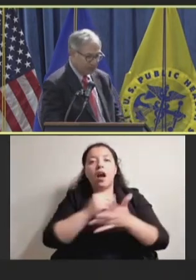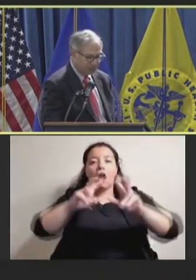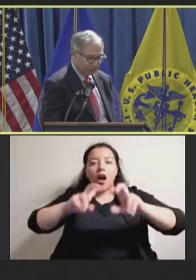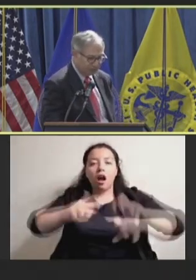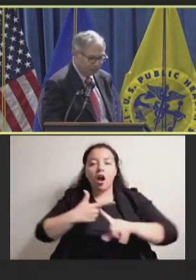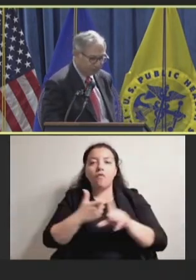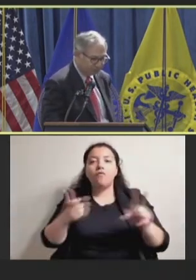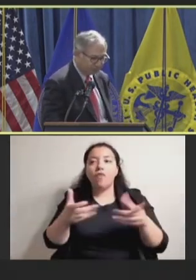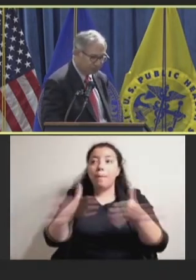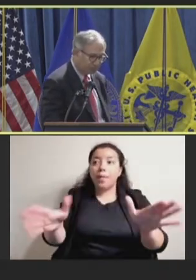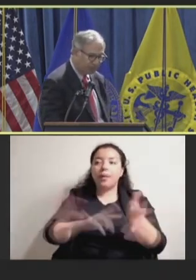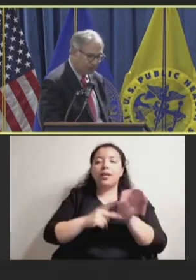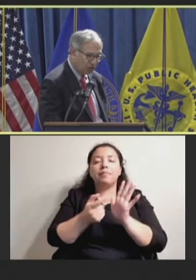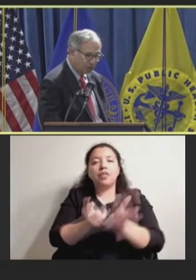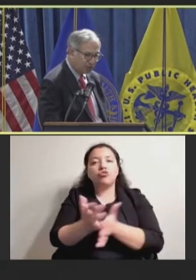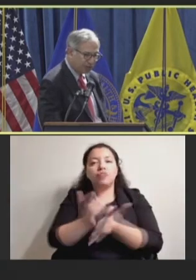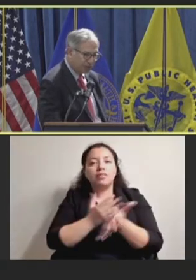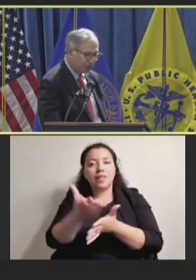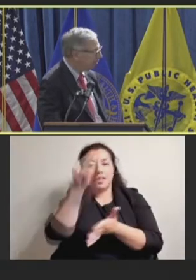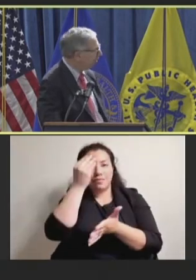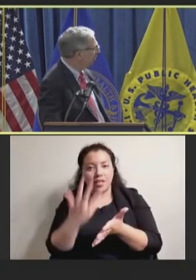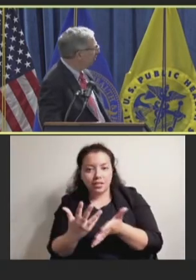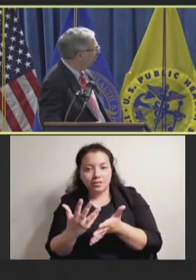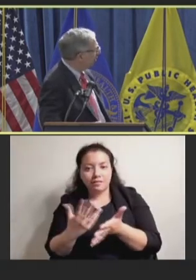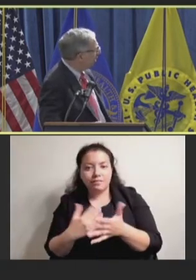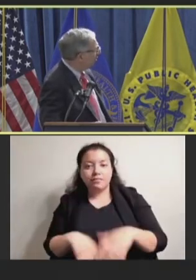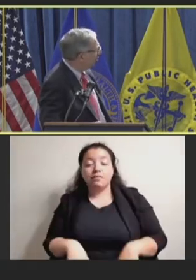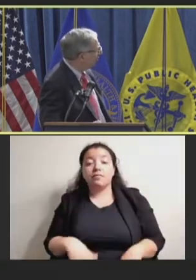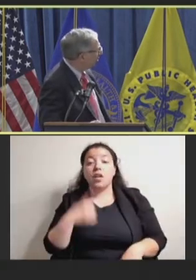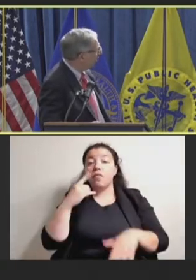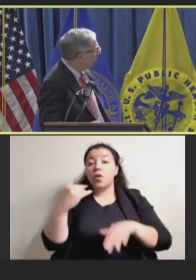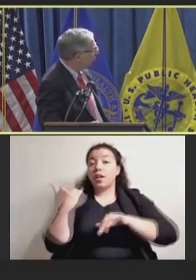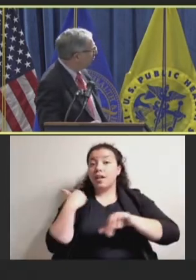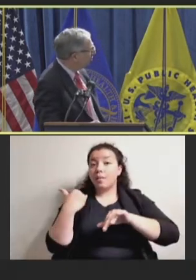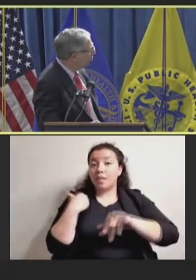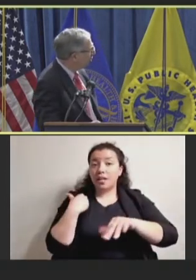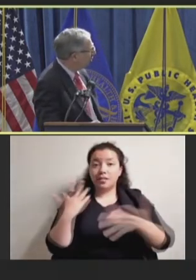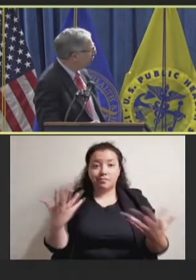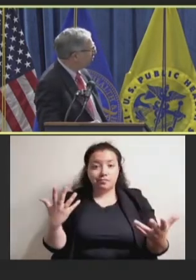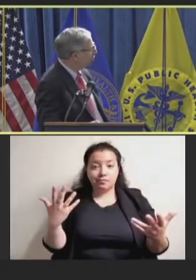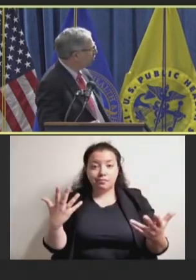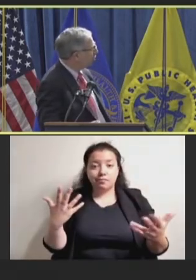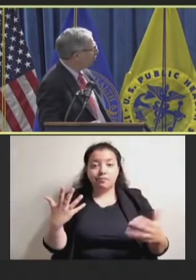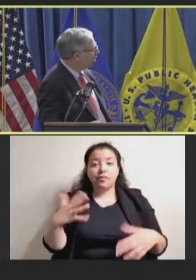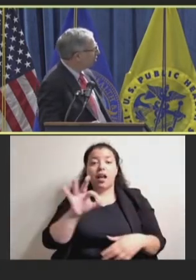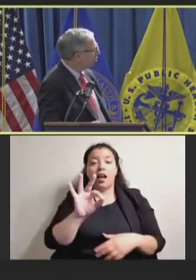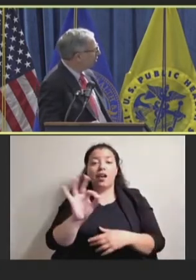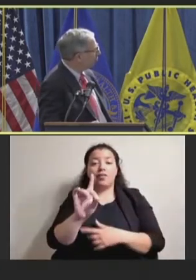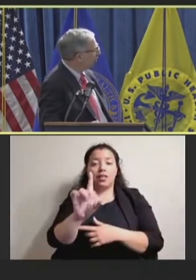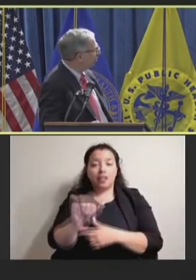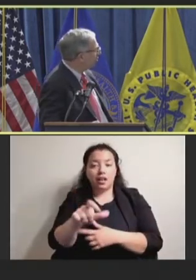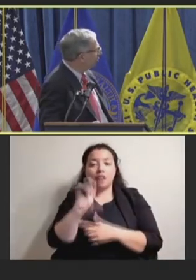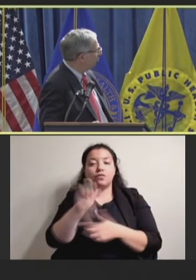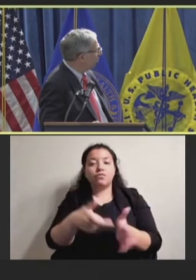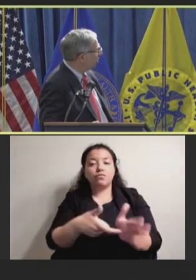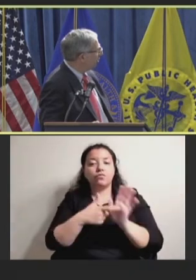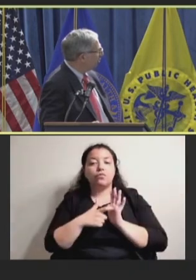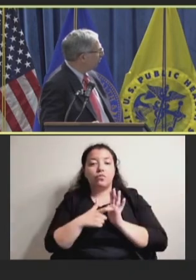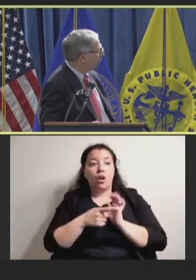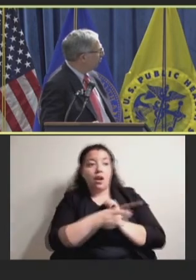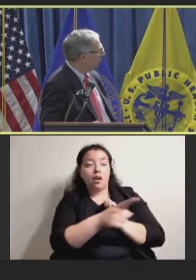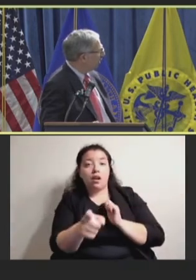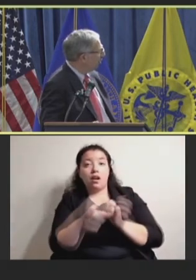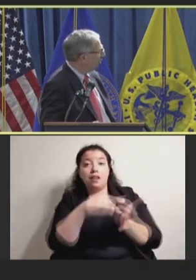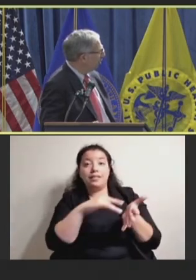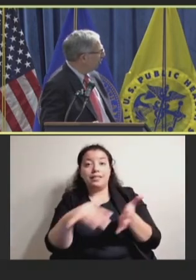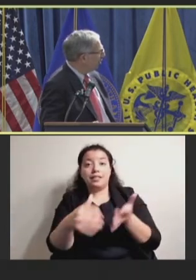transparency. As far as accountability, we recommended that the Food and Drug Administration should require study sponsors to submit a detailed